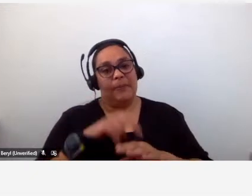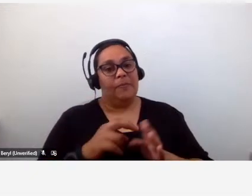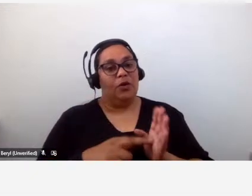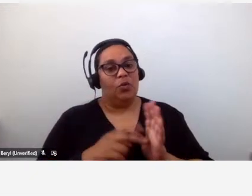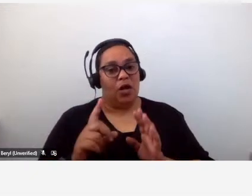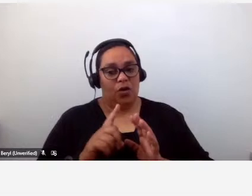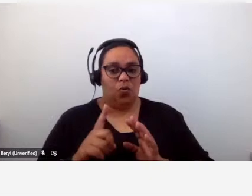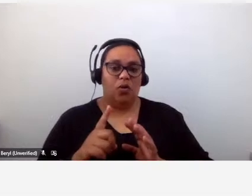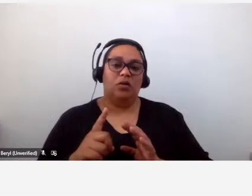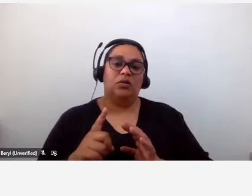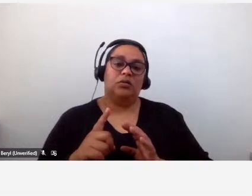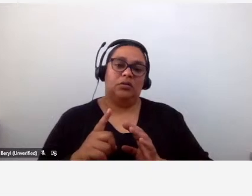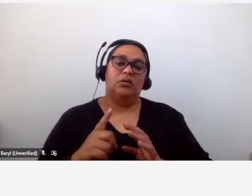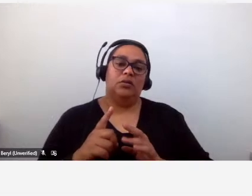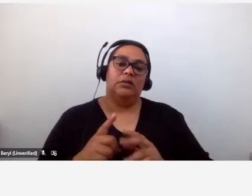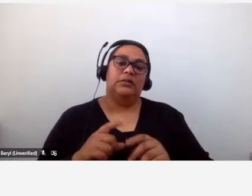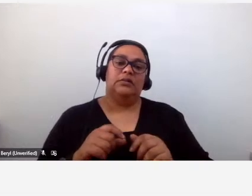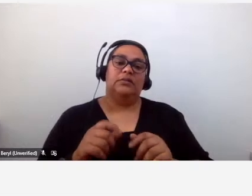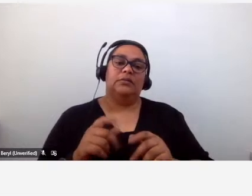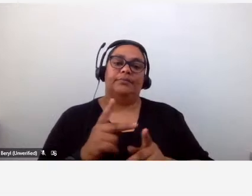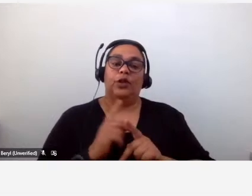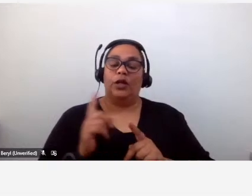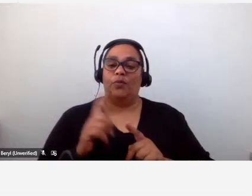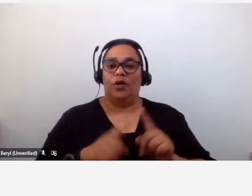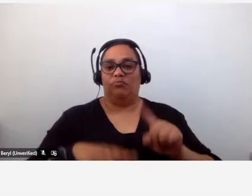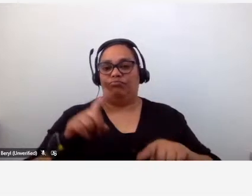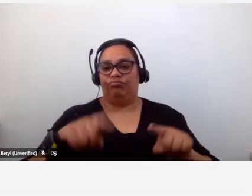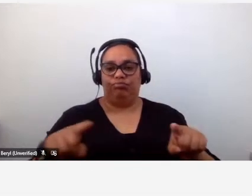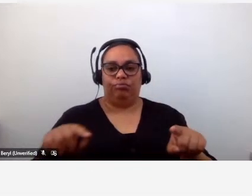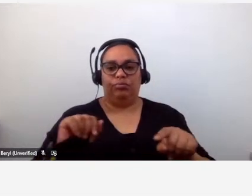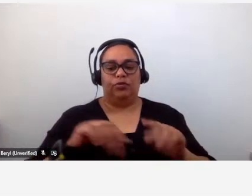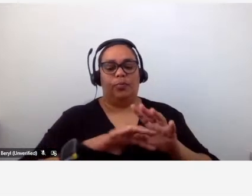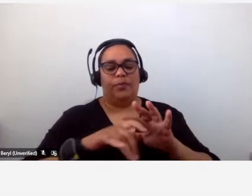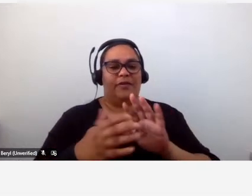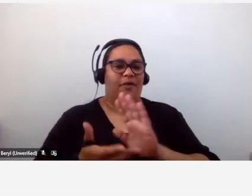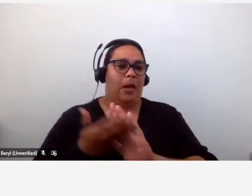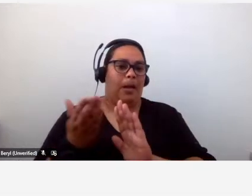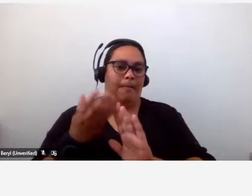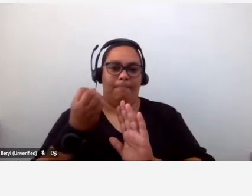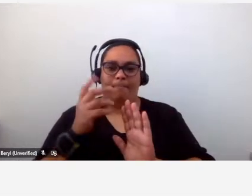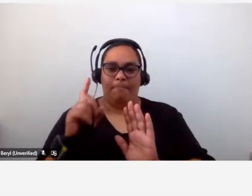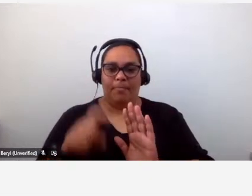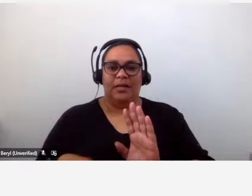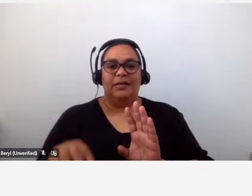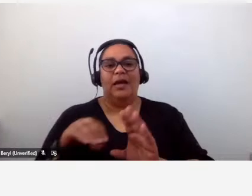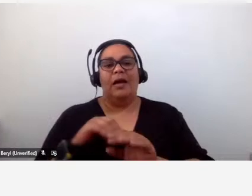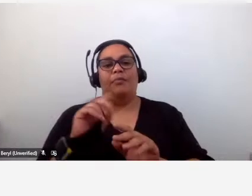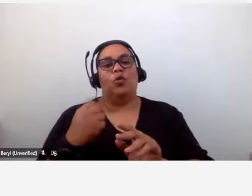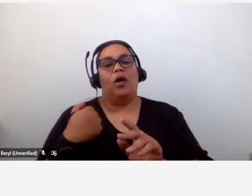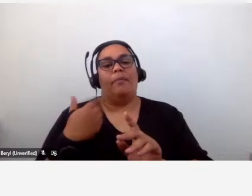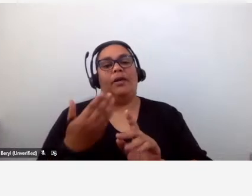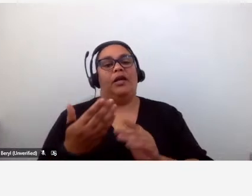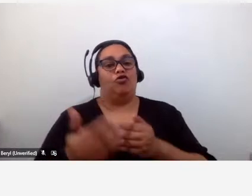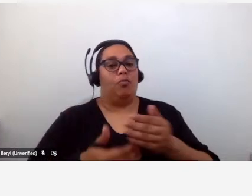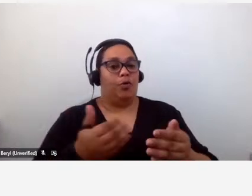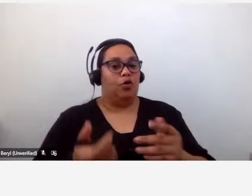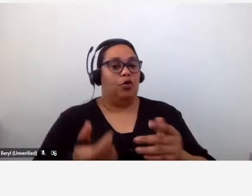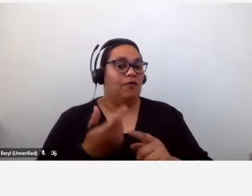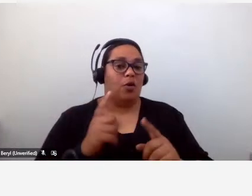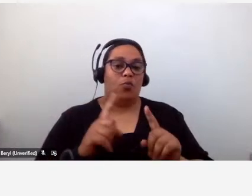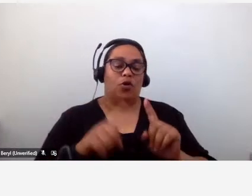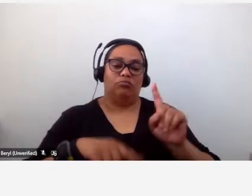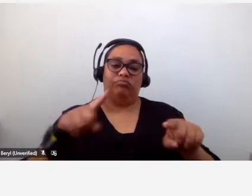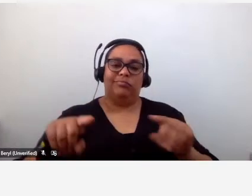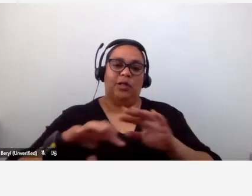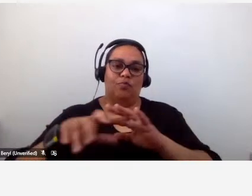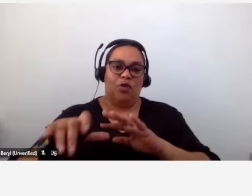to keep the various provinces up to date with the application process from the various